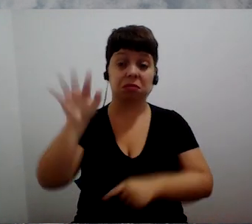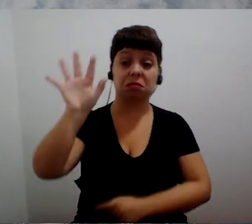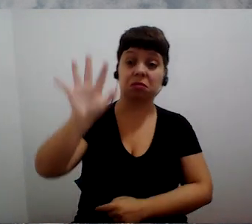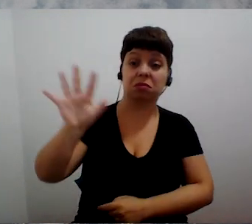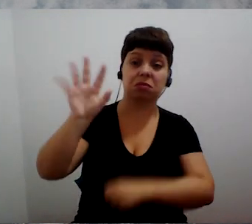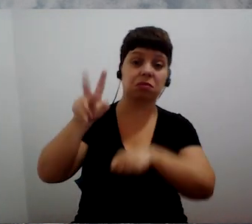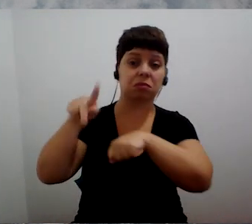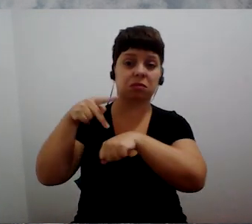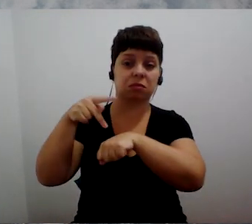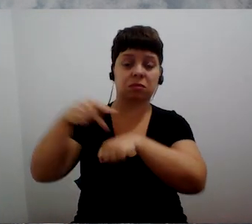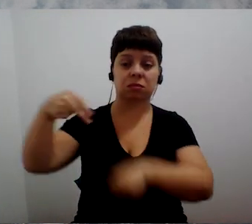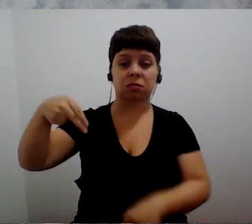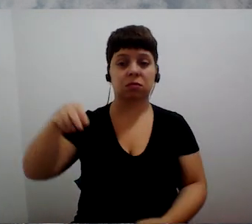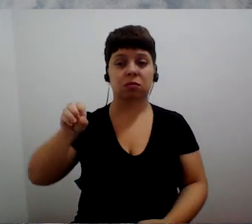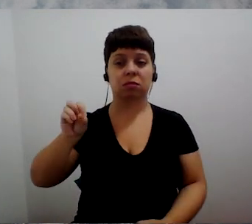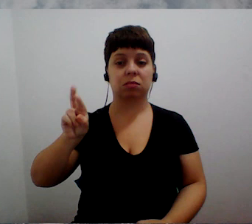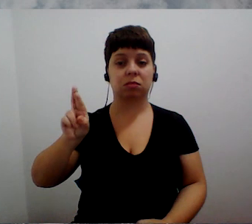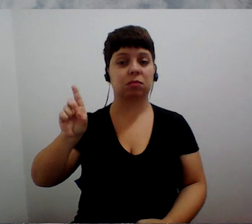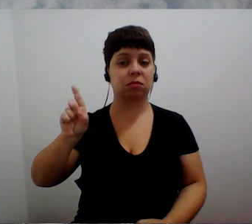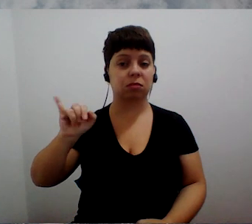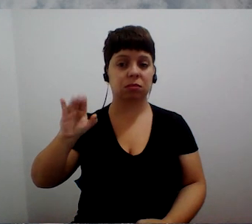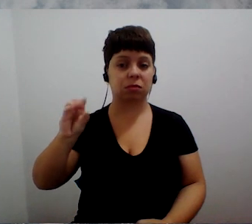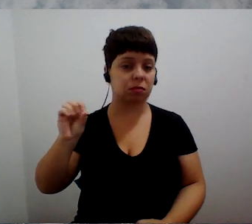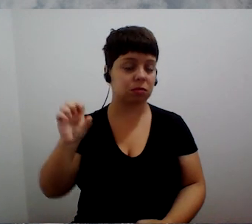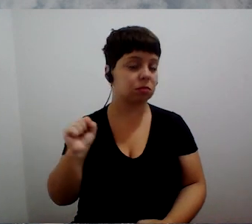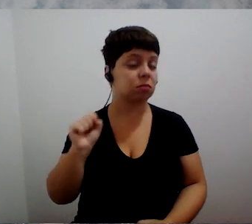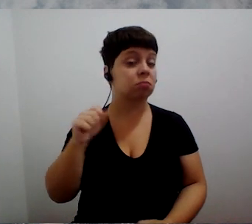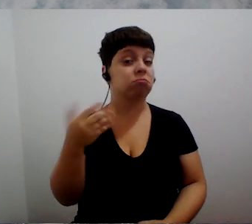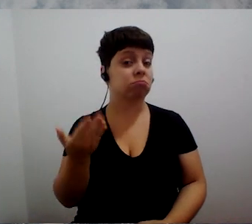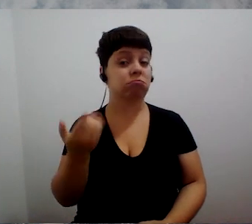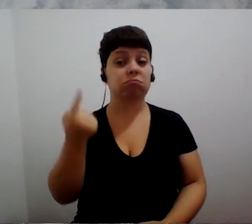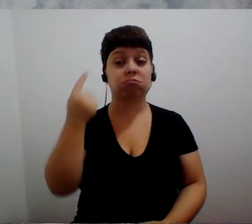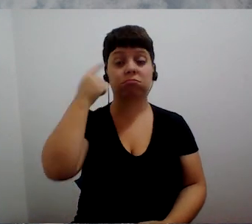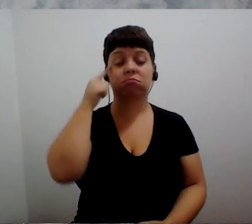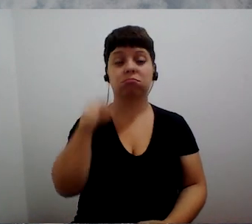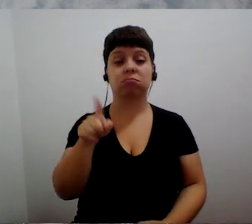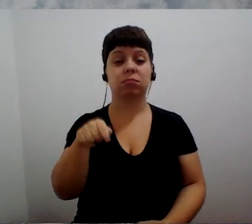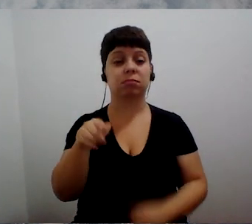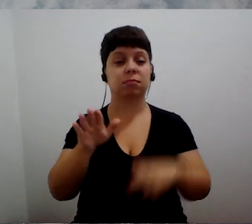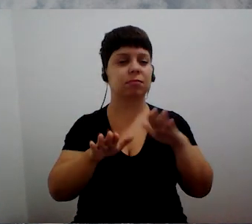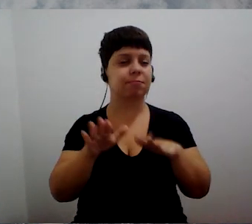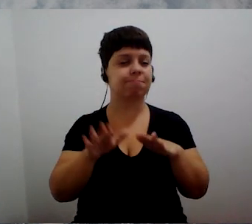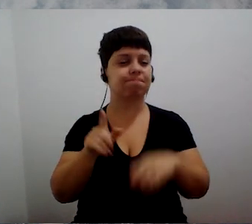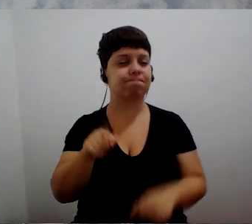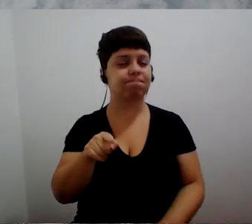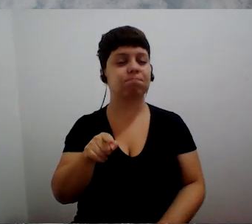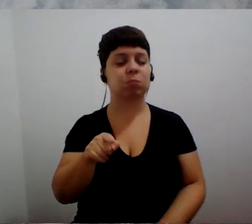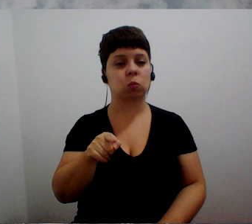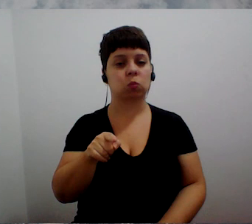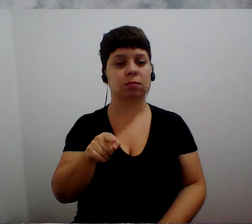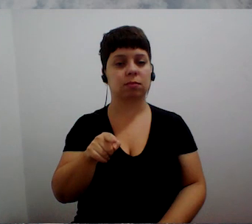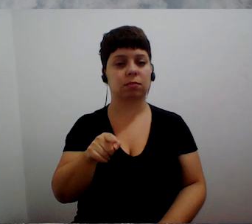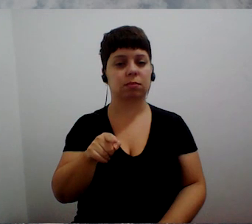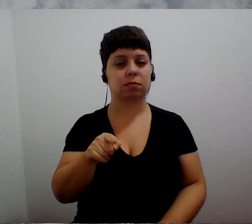it's also being practiced in the Nordic countries. But I think this is